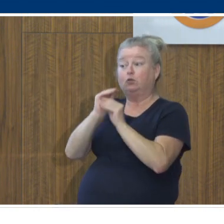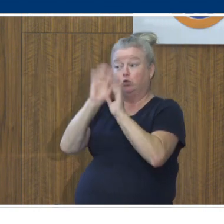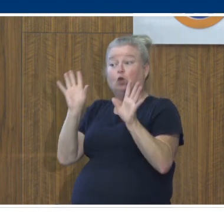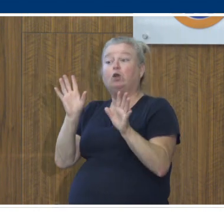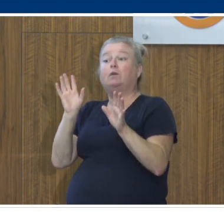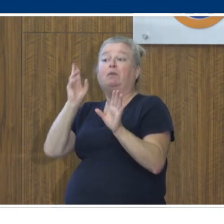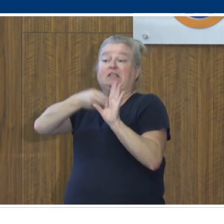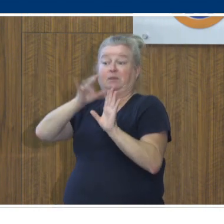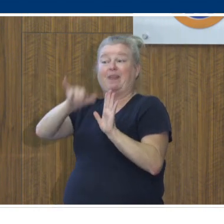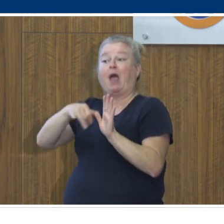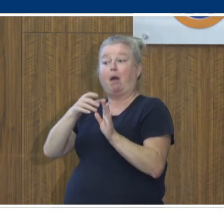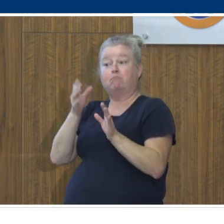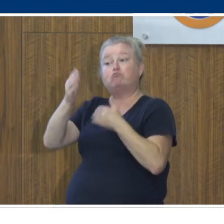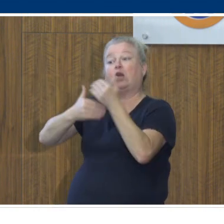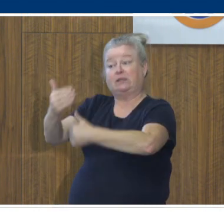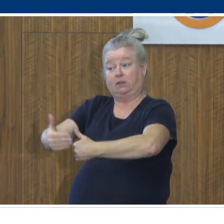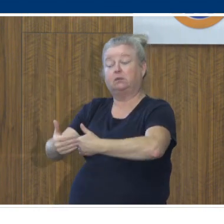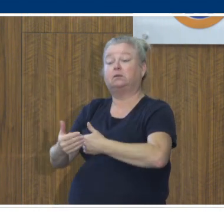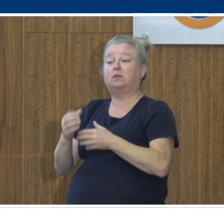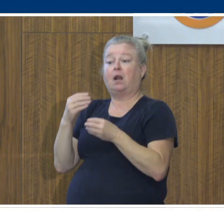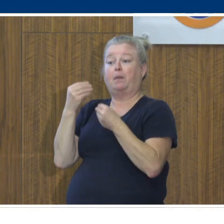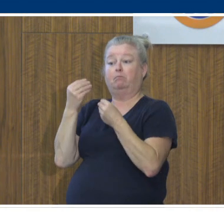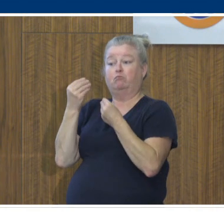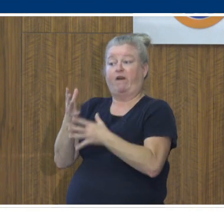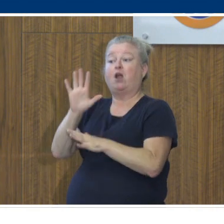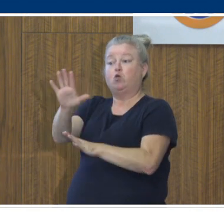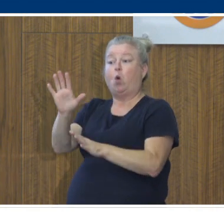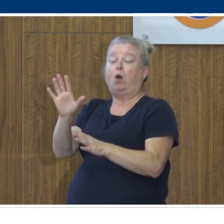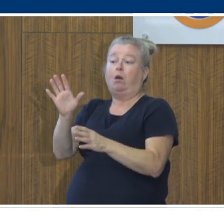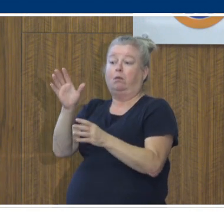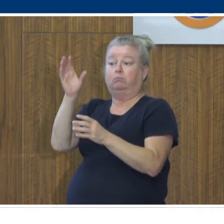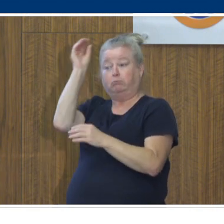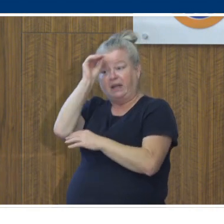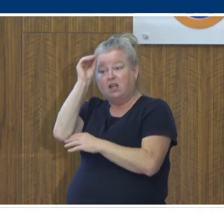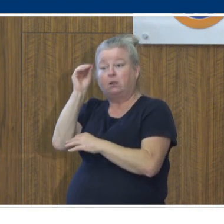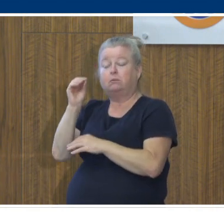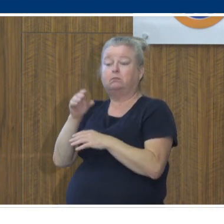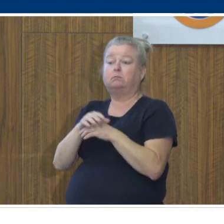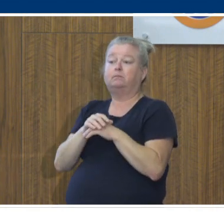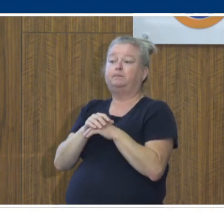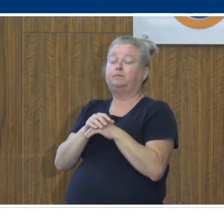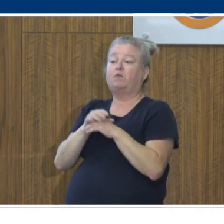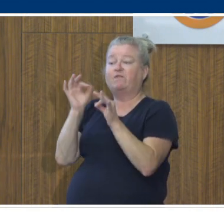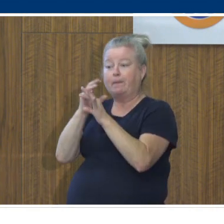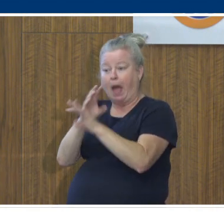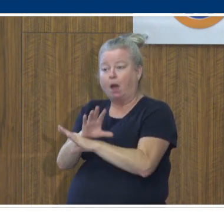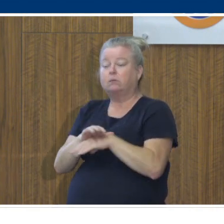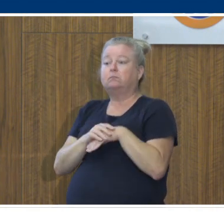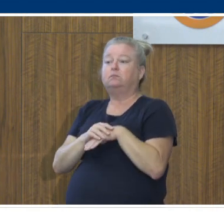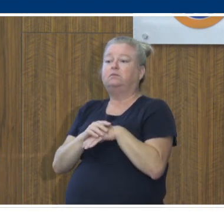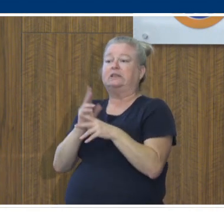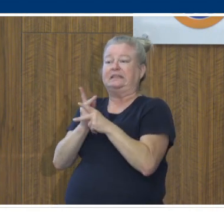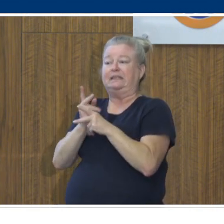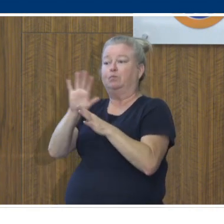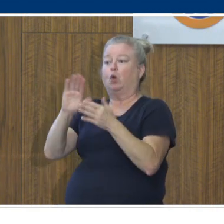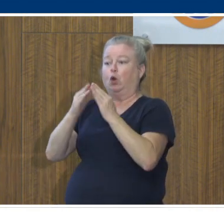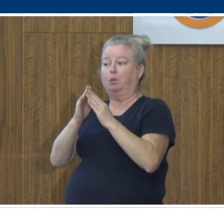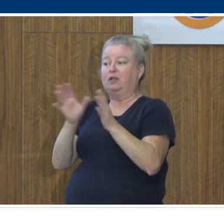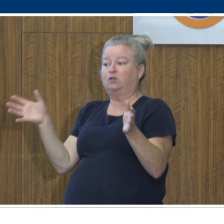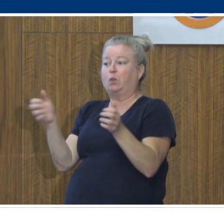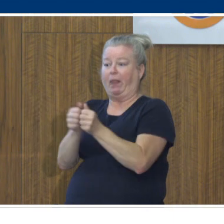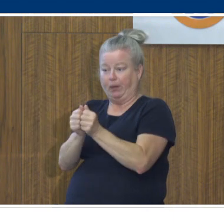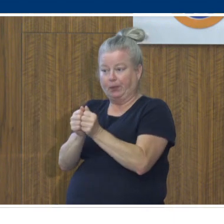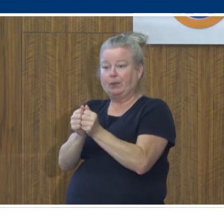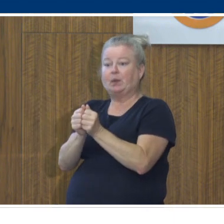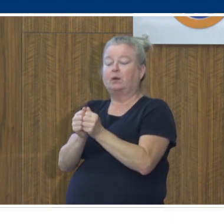in the process and give your input as to which maps best keep together the communities of interest that you're, of course,